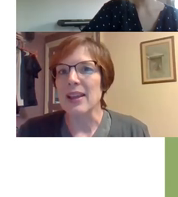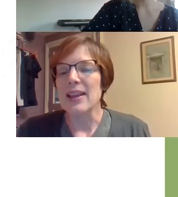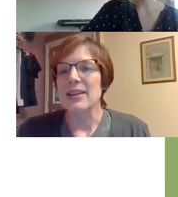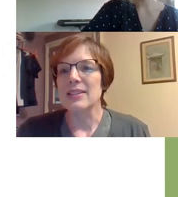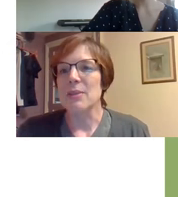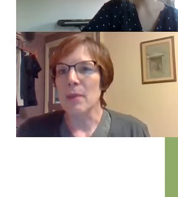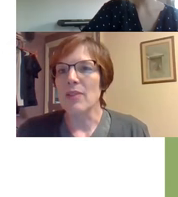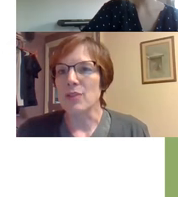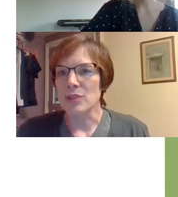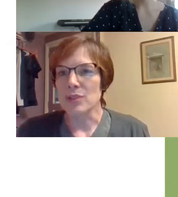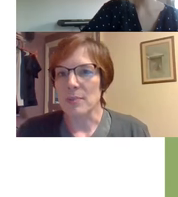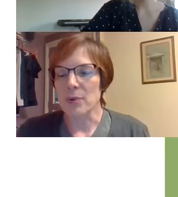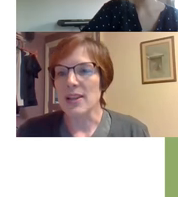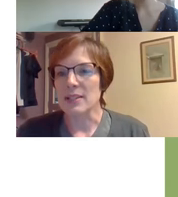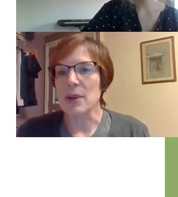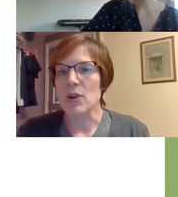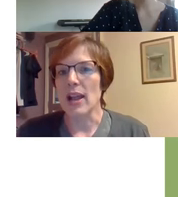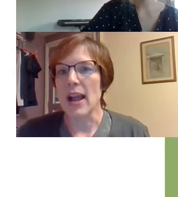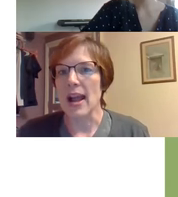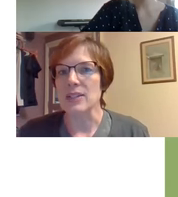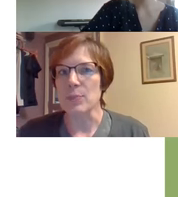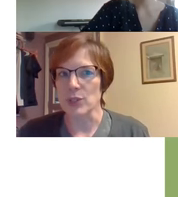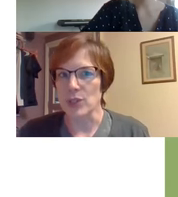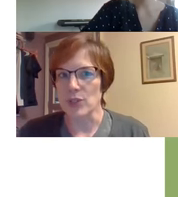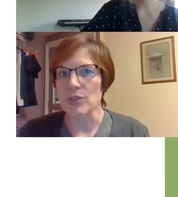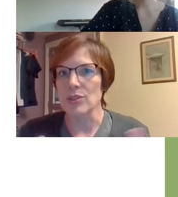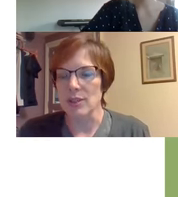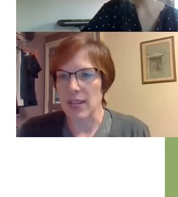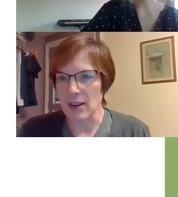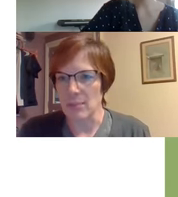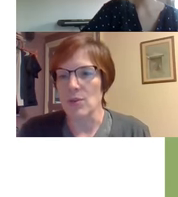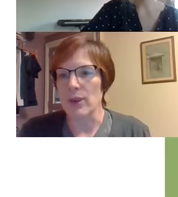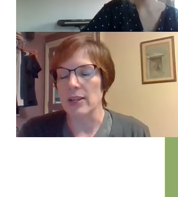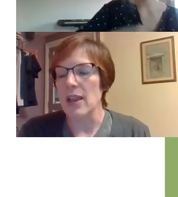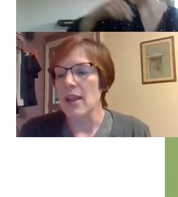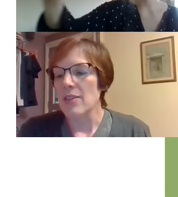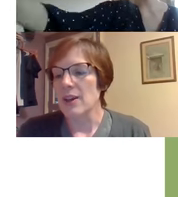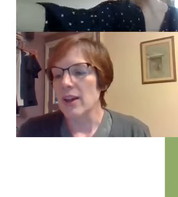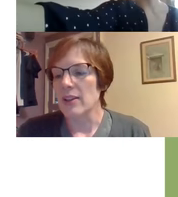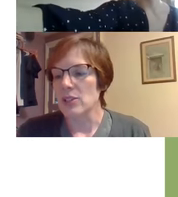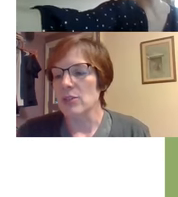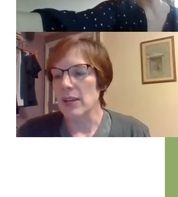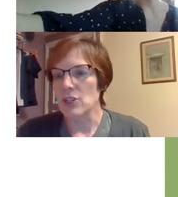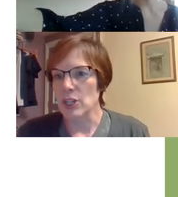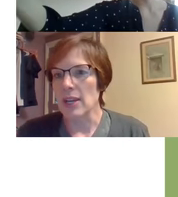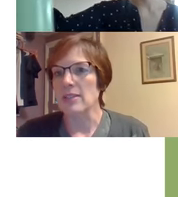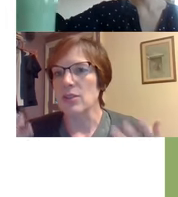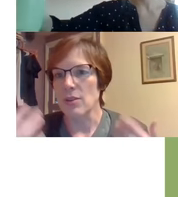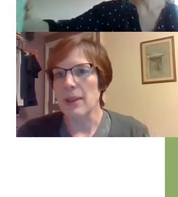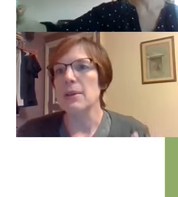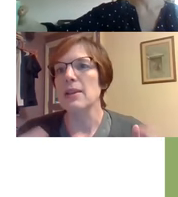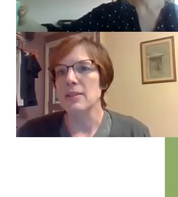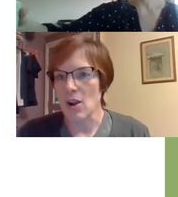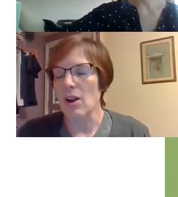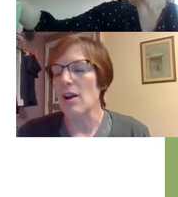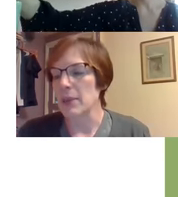happened, is the mother's breast milk has produced this cannabinoid, the 2-AG, so the